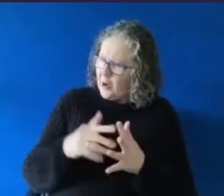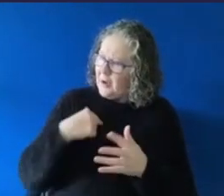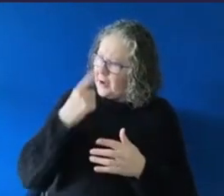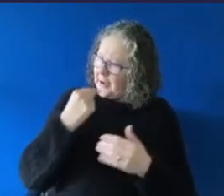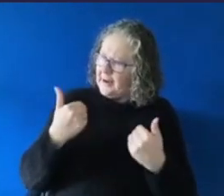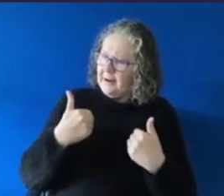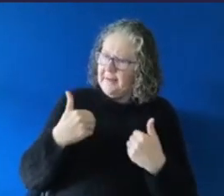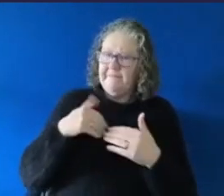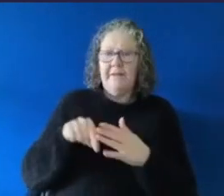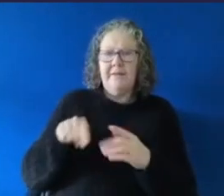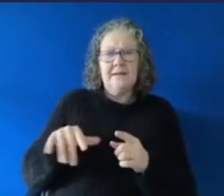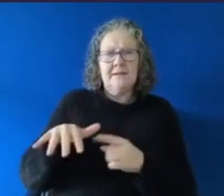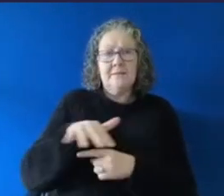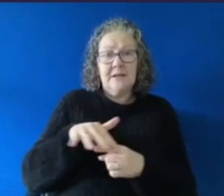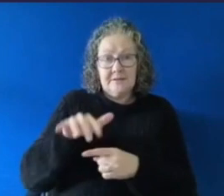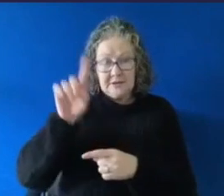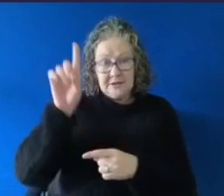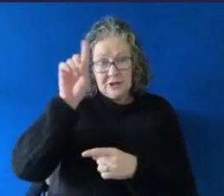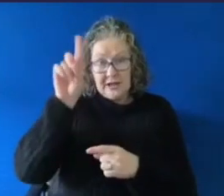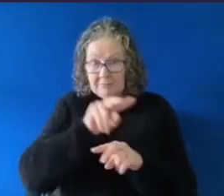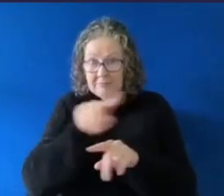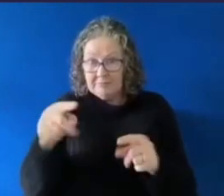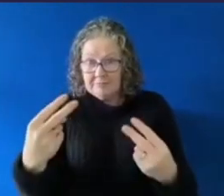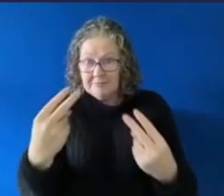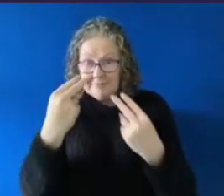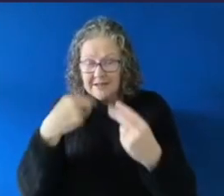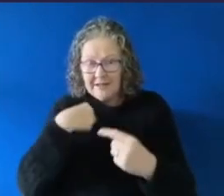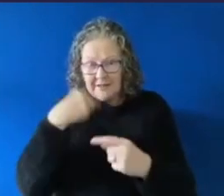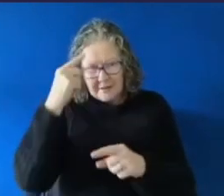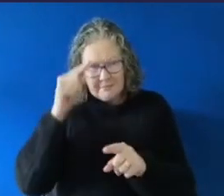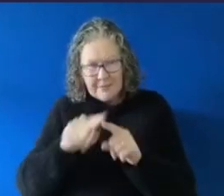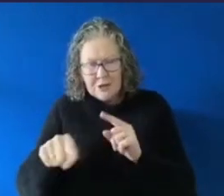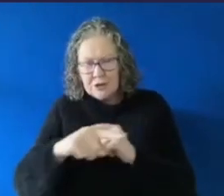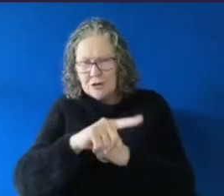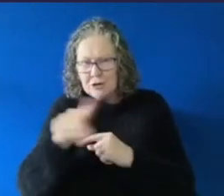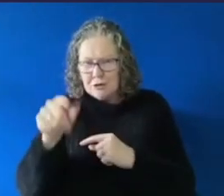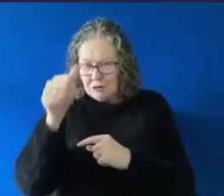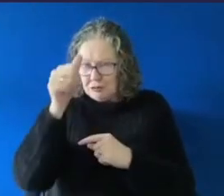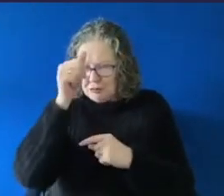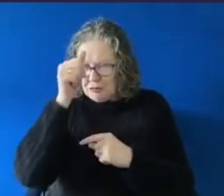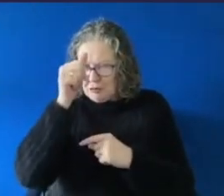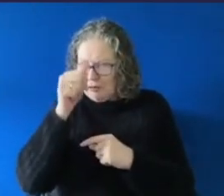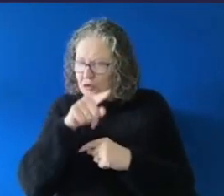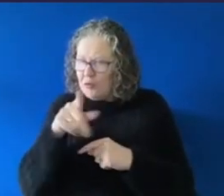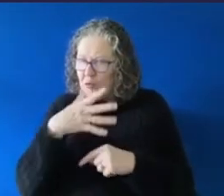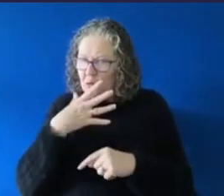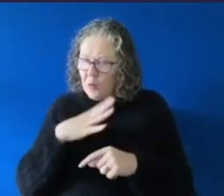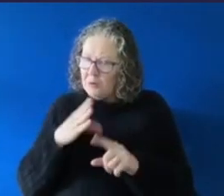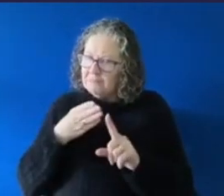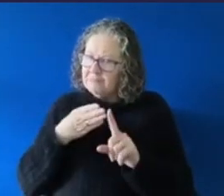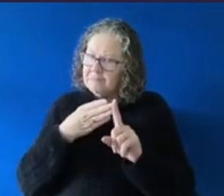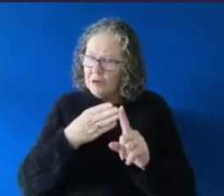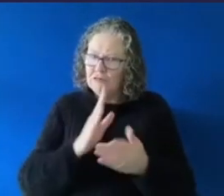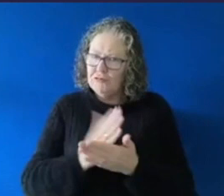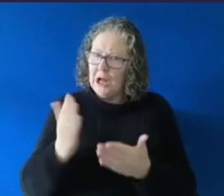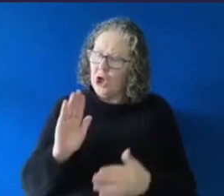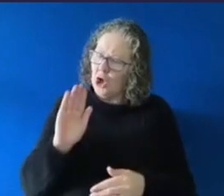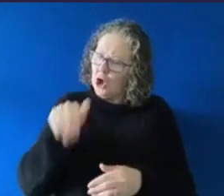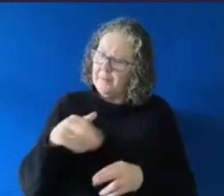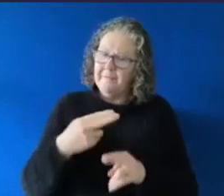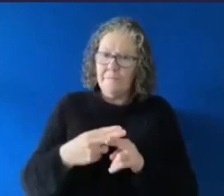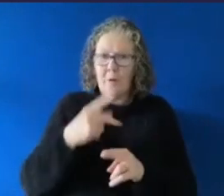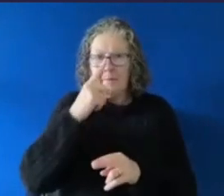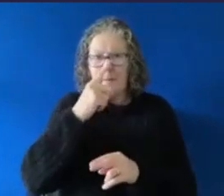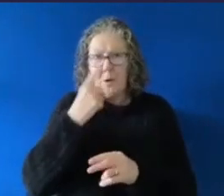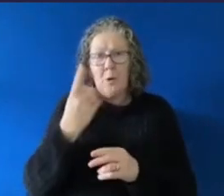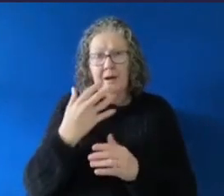In today's audience, I'm assuming that you are mostly people dedicated to ensuring real home for and with a person with a disability that you care